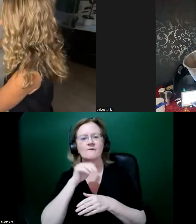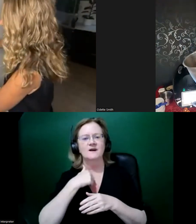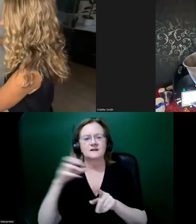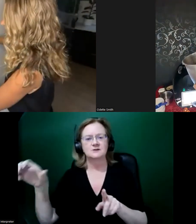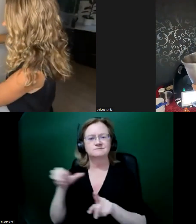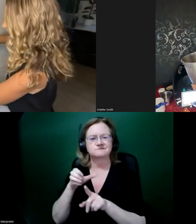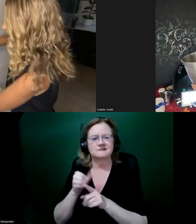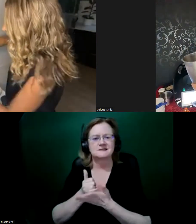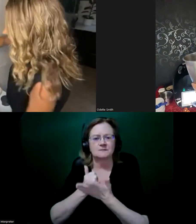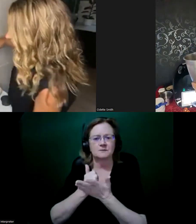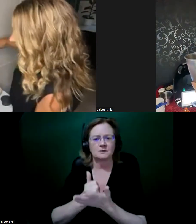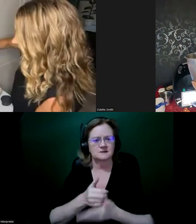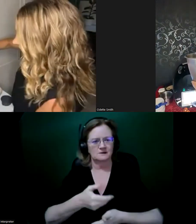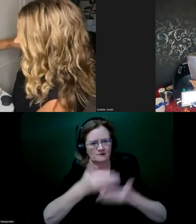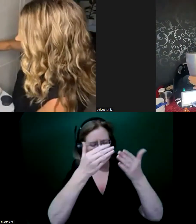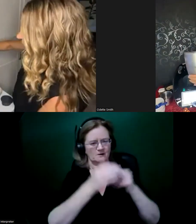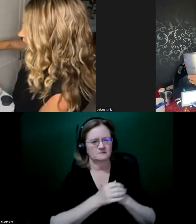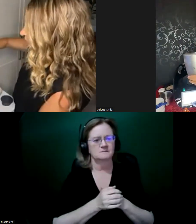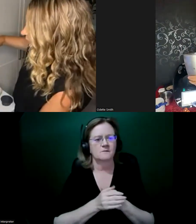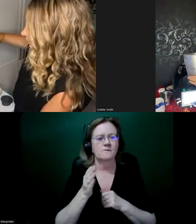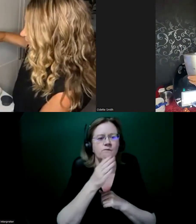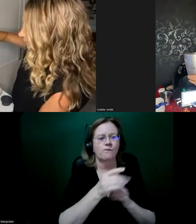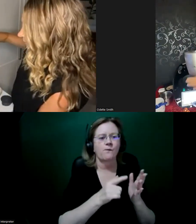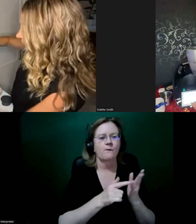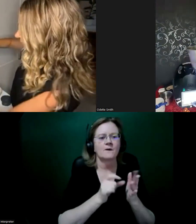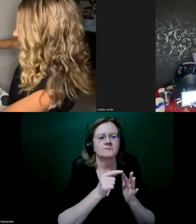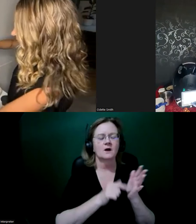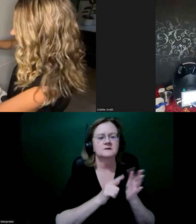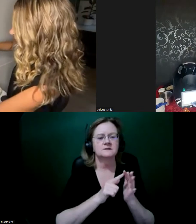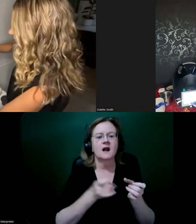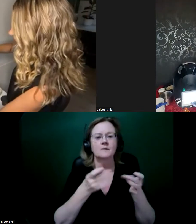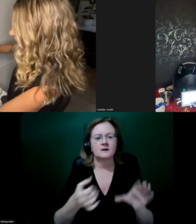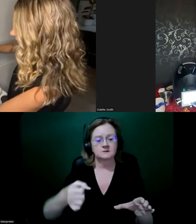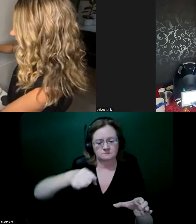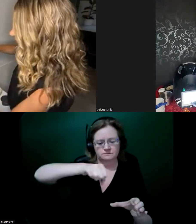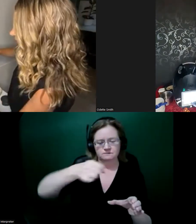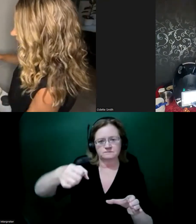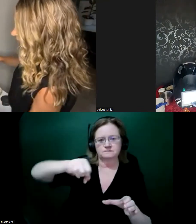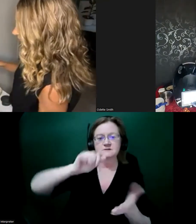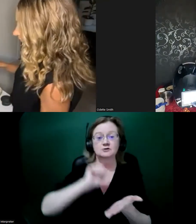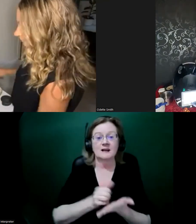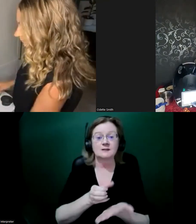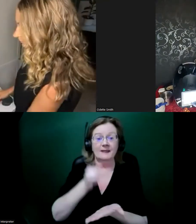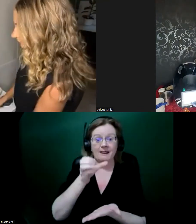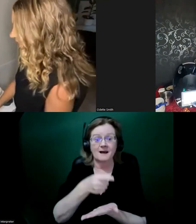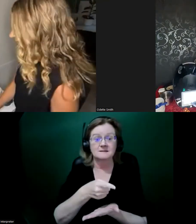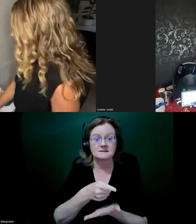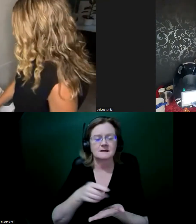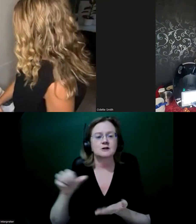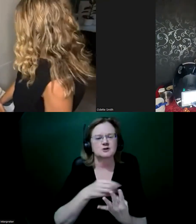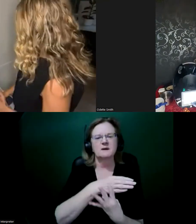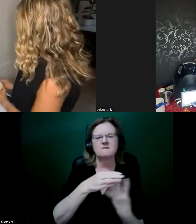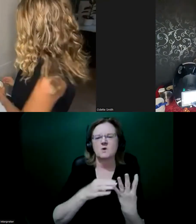that. So go for it, Odette. Yeah, so I'm ready to pour this baby. So straight into the glasses. As I said, it's supposed to be 4,